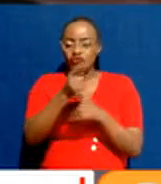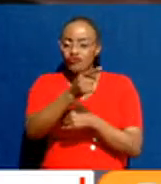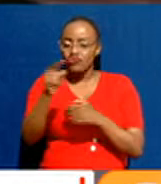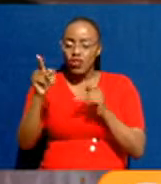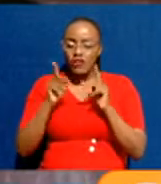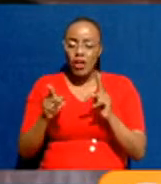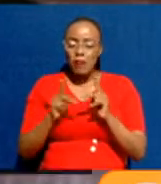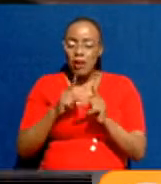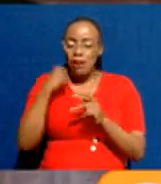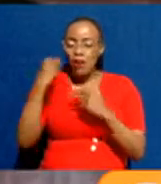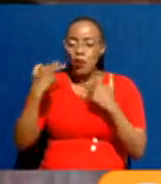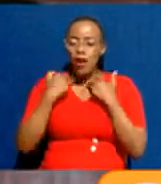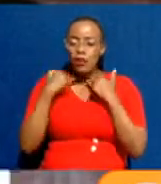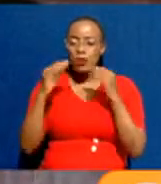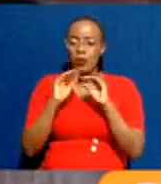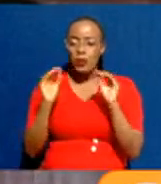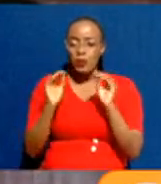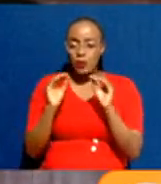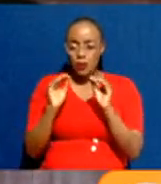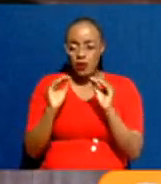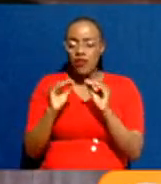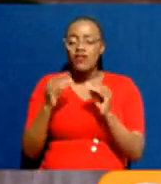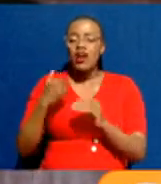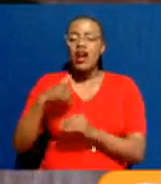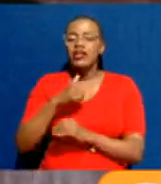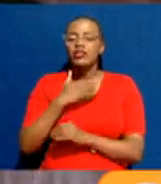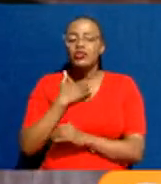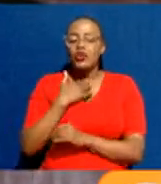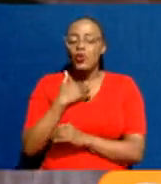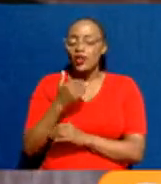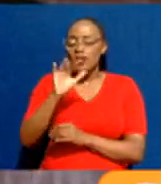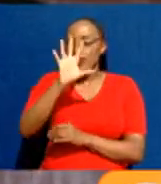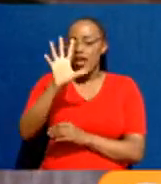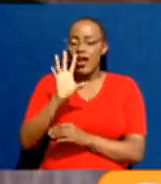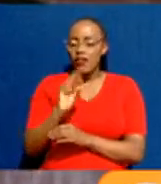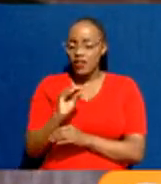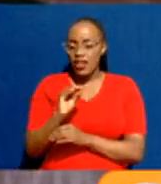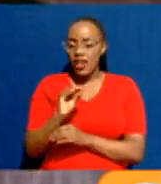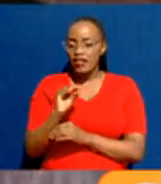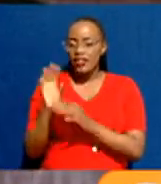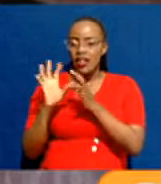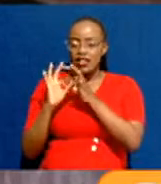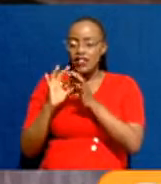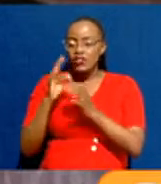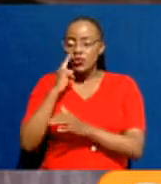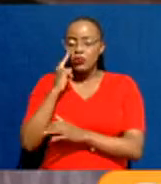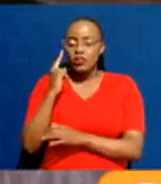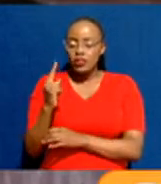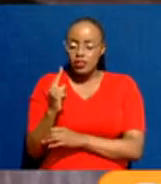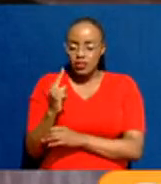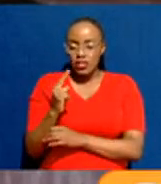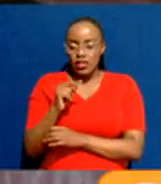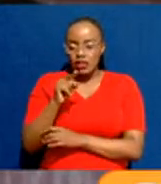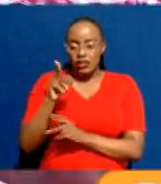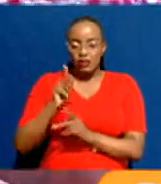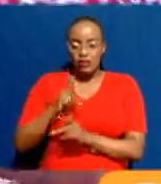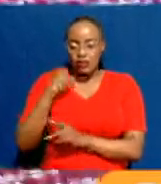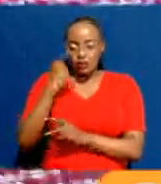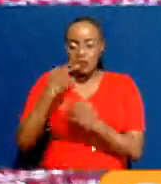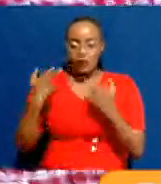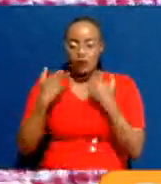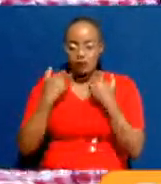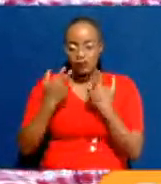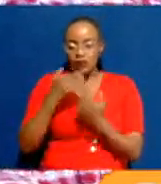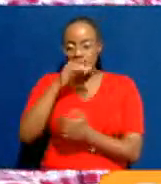si watumwa na hamutaki jamii ya Mwafrika iwe jamii ambayo inaonekana kwamba ni watumwa.